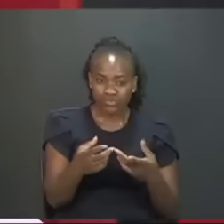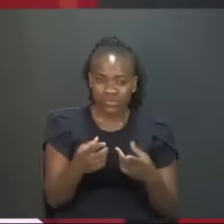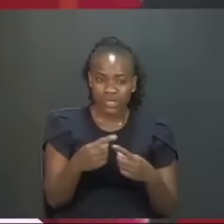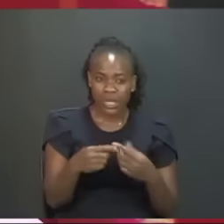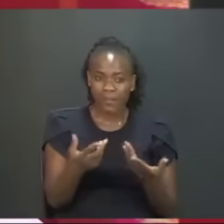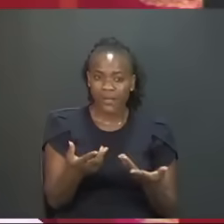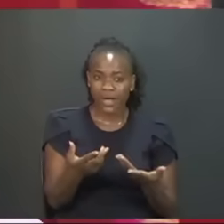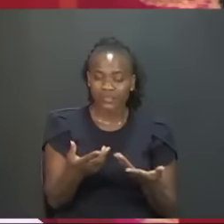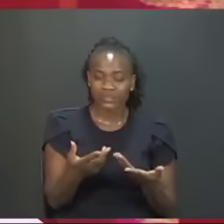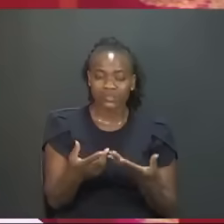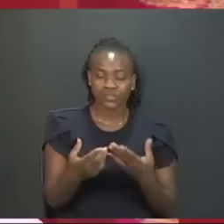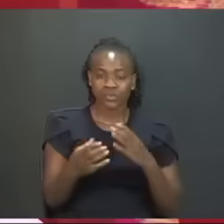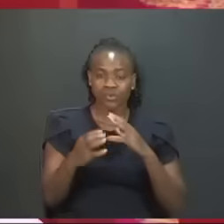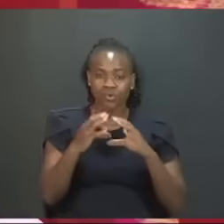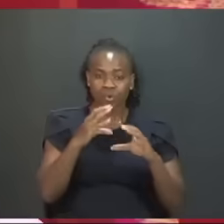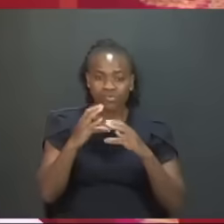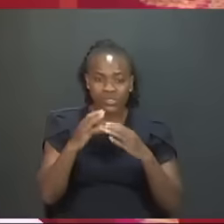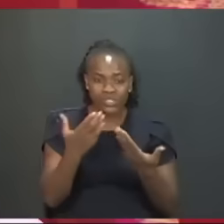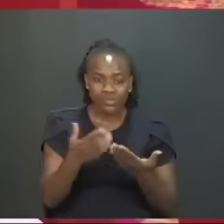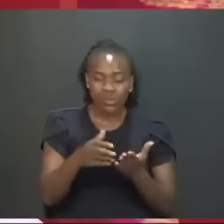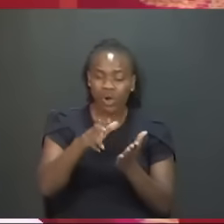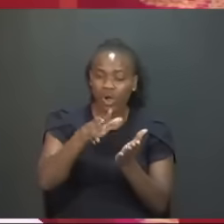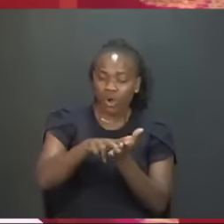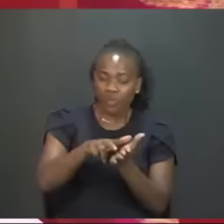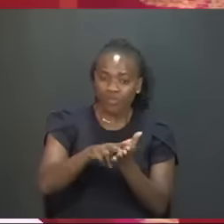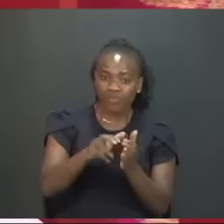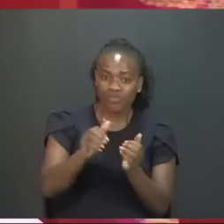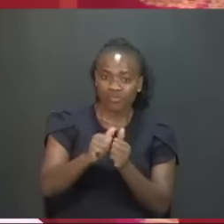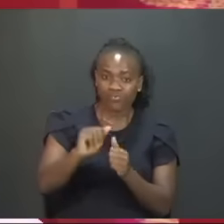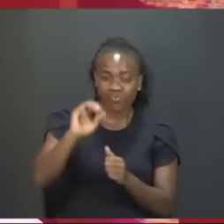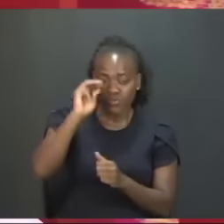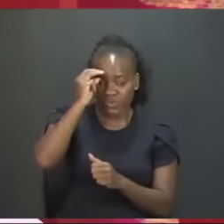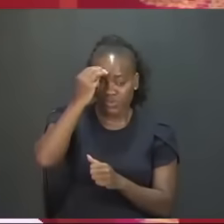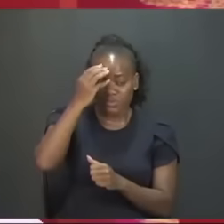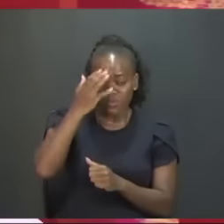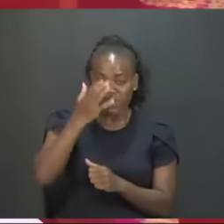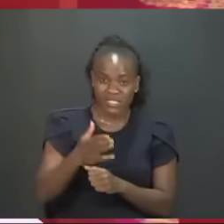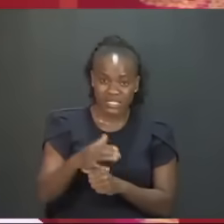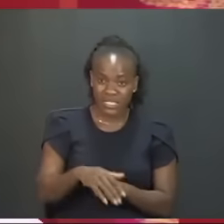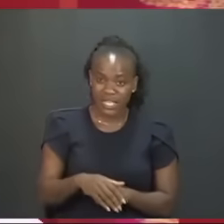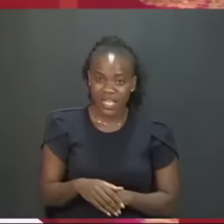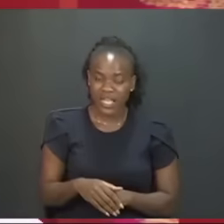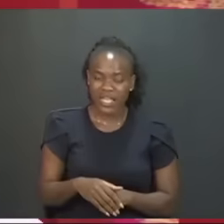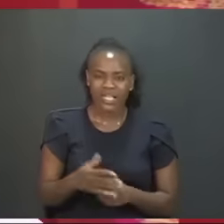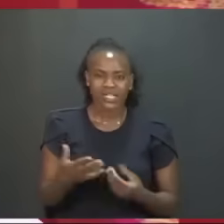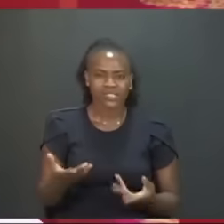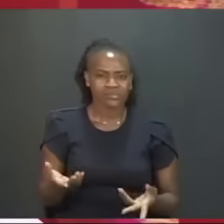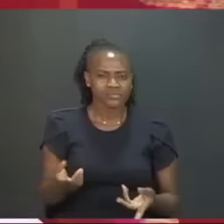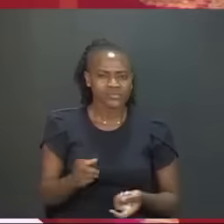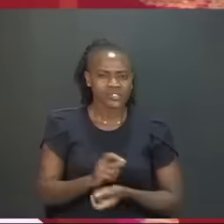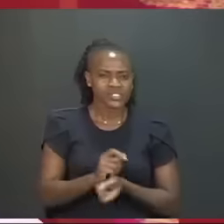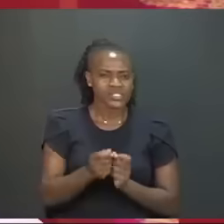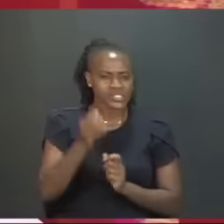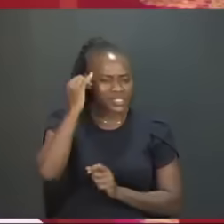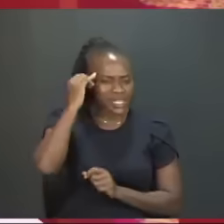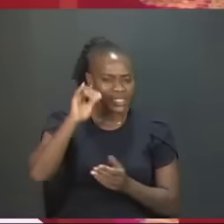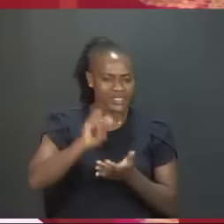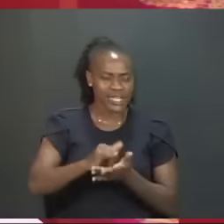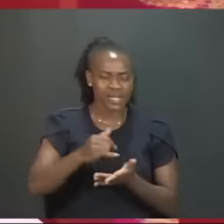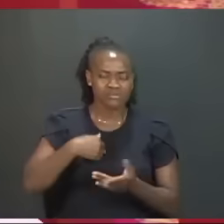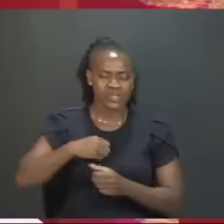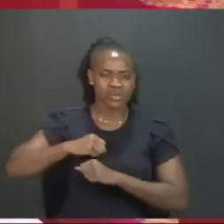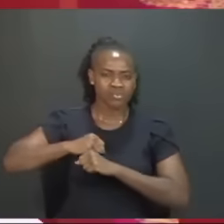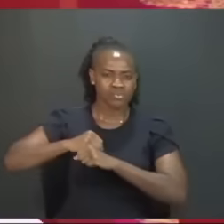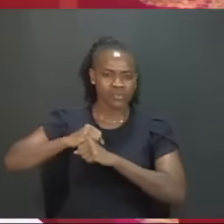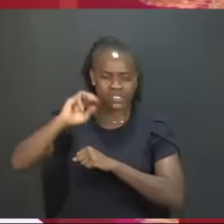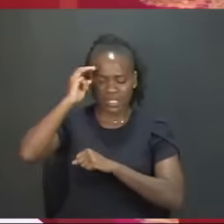conferring with ministers in order to schedule their questions being misrepresented, that I am shielding